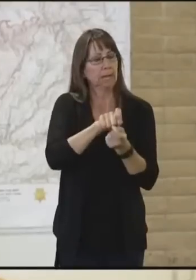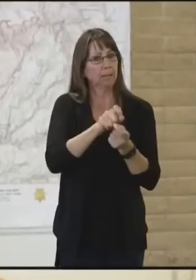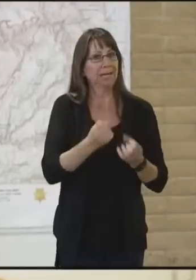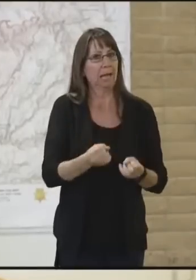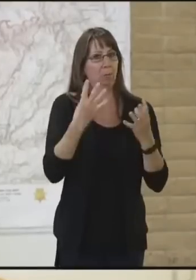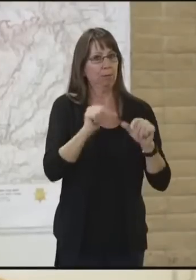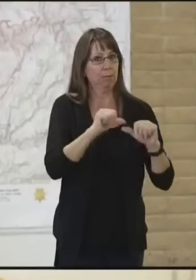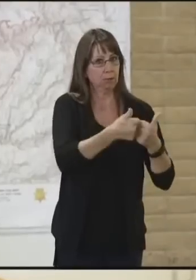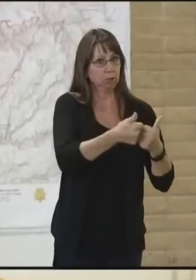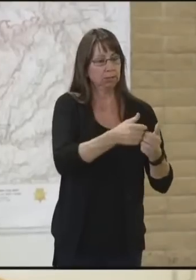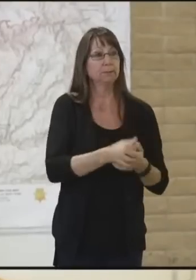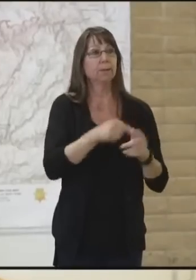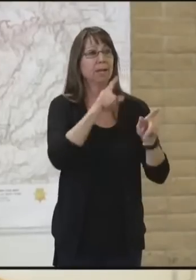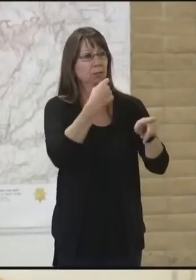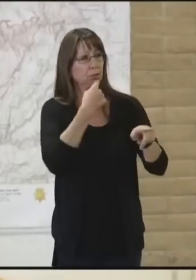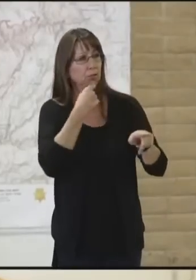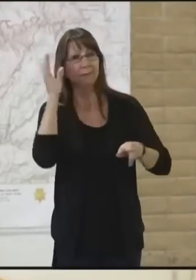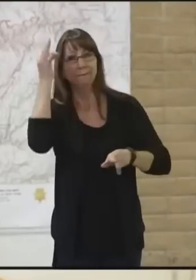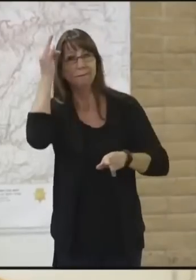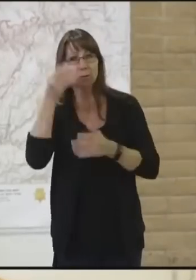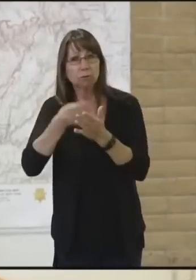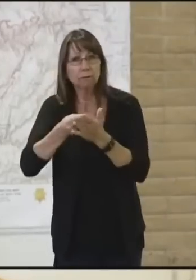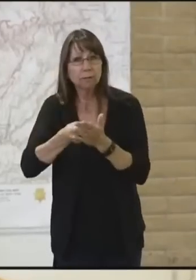as you asked about federal funding,